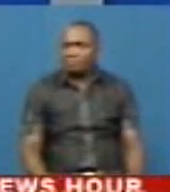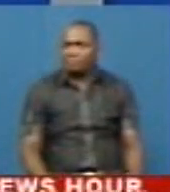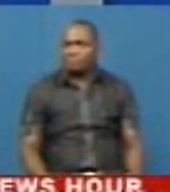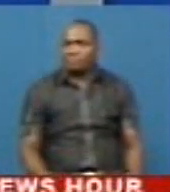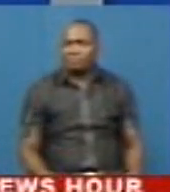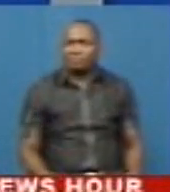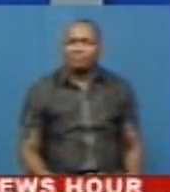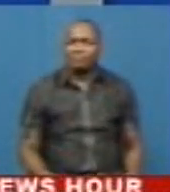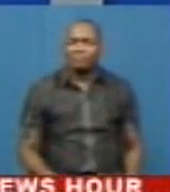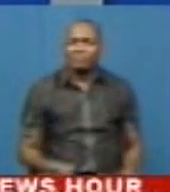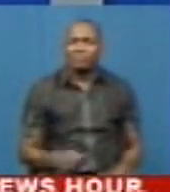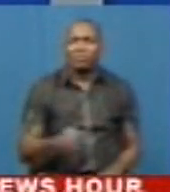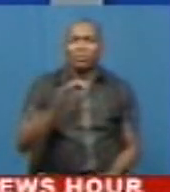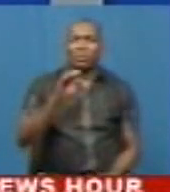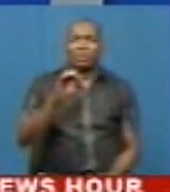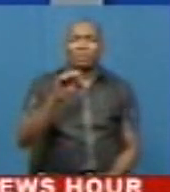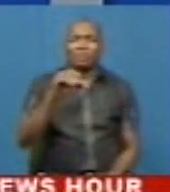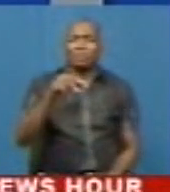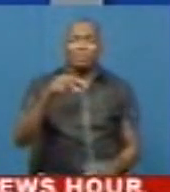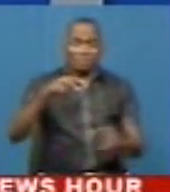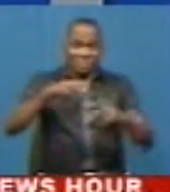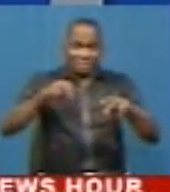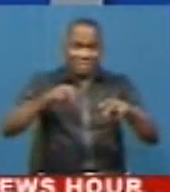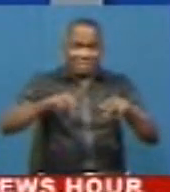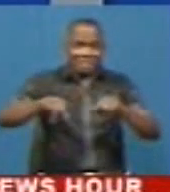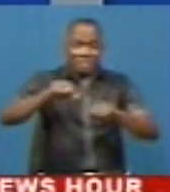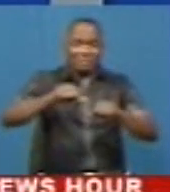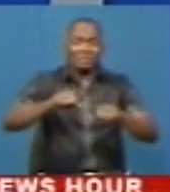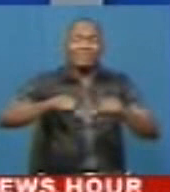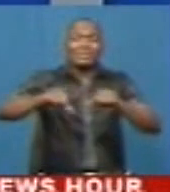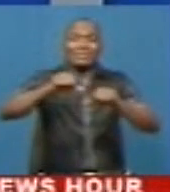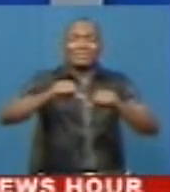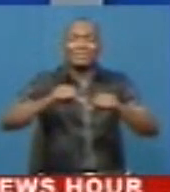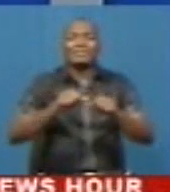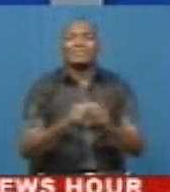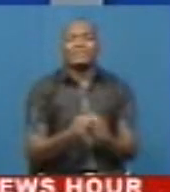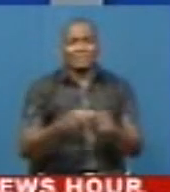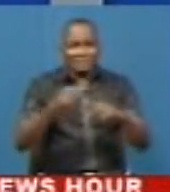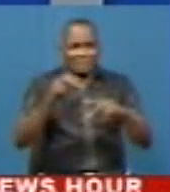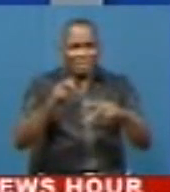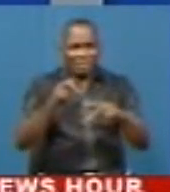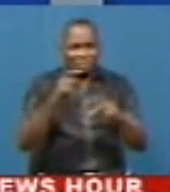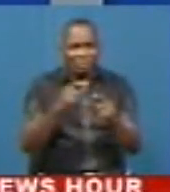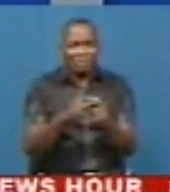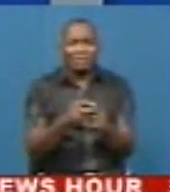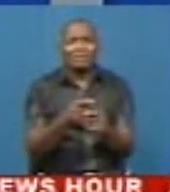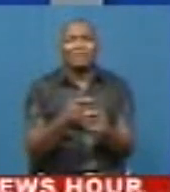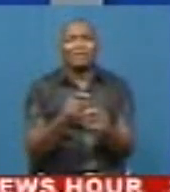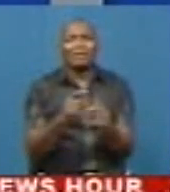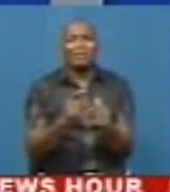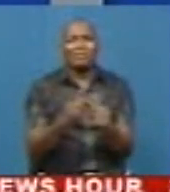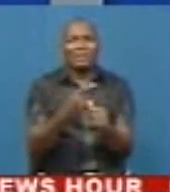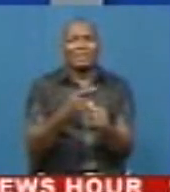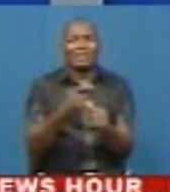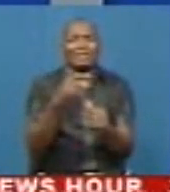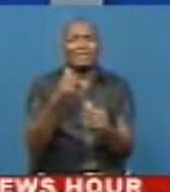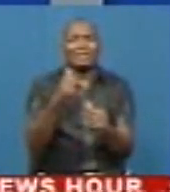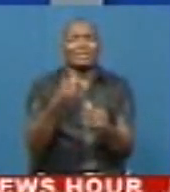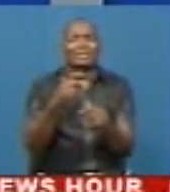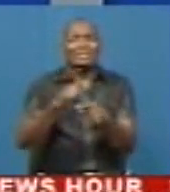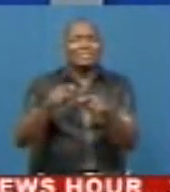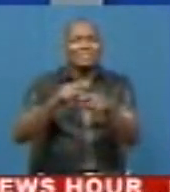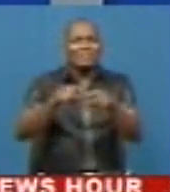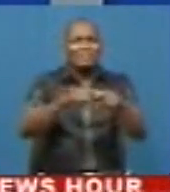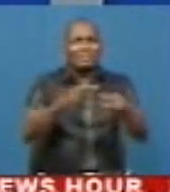The Crops Research Institute of the Council for Scientific and Industrial Research is set to release the first batch of 10 new